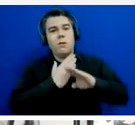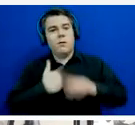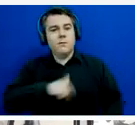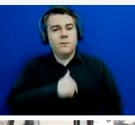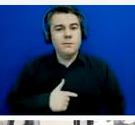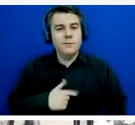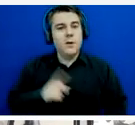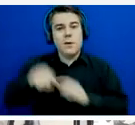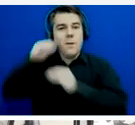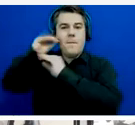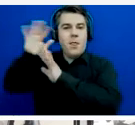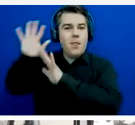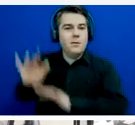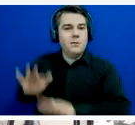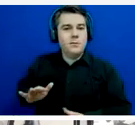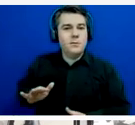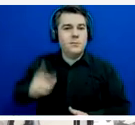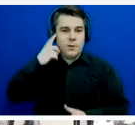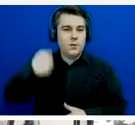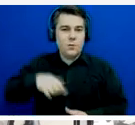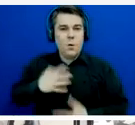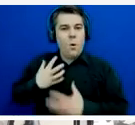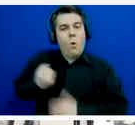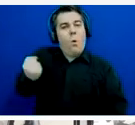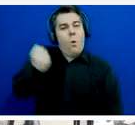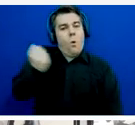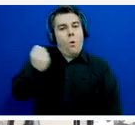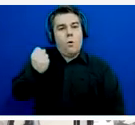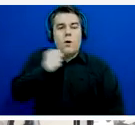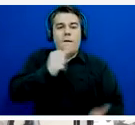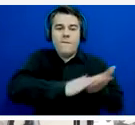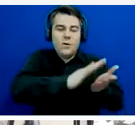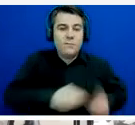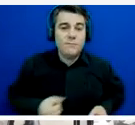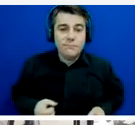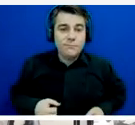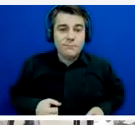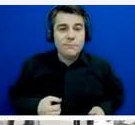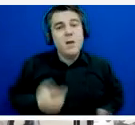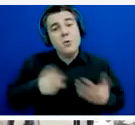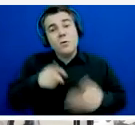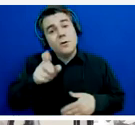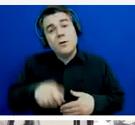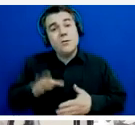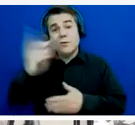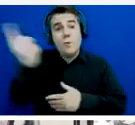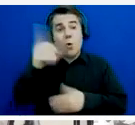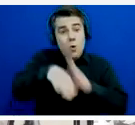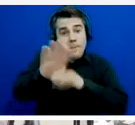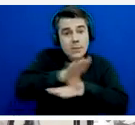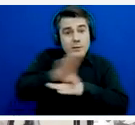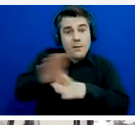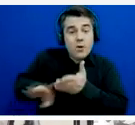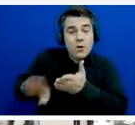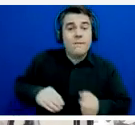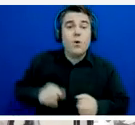get blessings because we're holding on to unforgiveness. Maybe you need to forgive someone in your business. Maybe you need to forgive